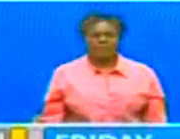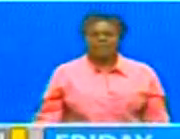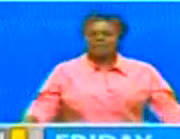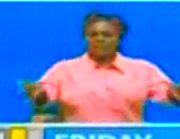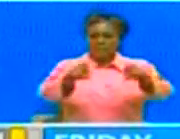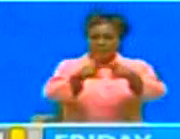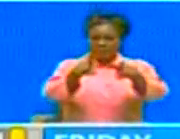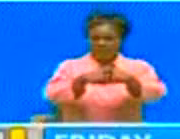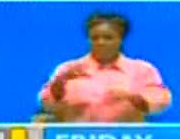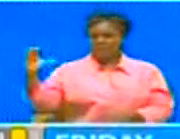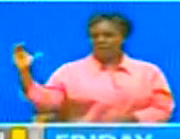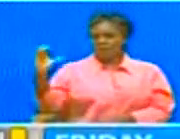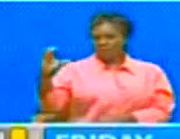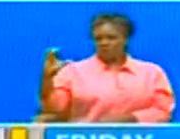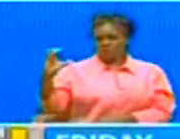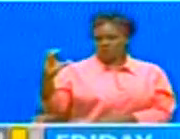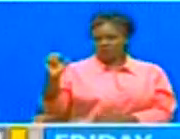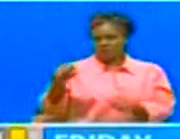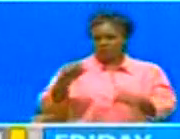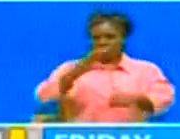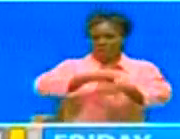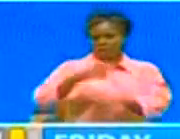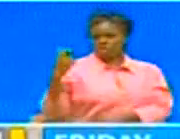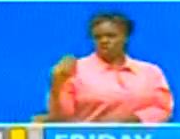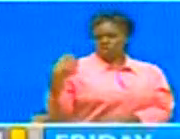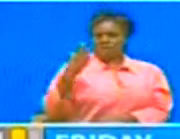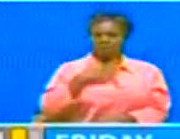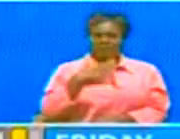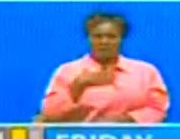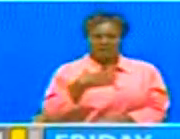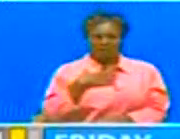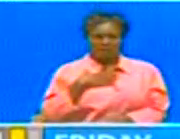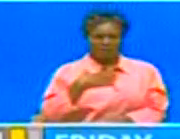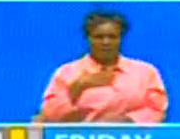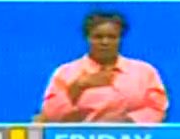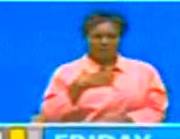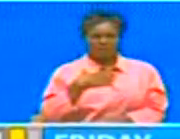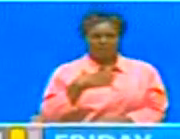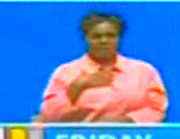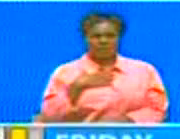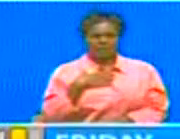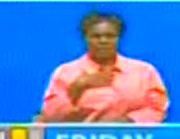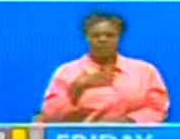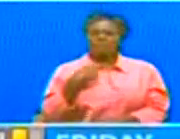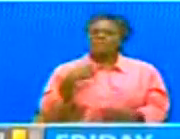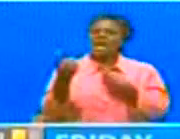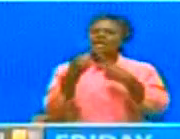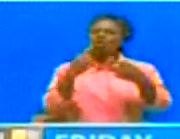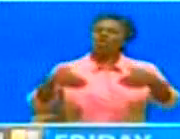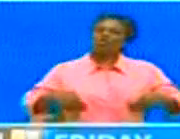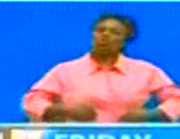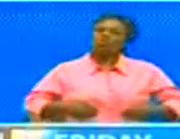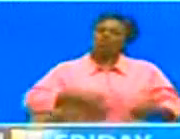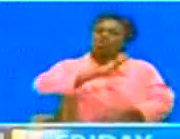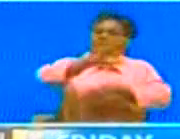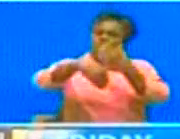ask Capital. They can get my contacts. Definitely. Or they can get, we'll put I it on our totally website. Totally talk to the youth all right. the time. And